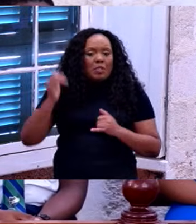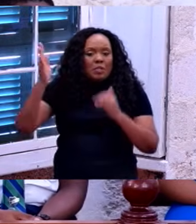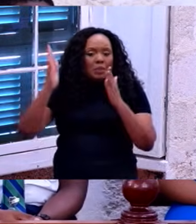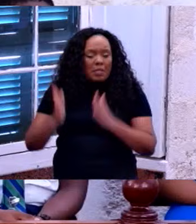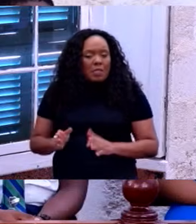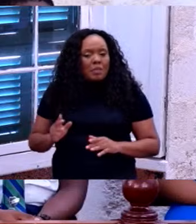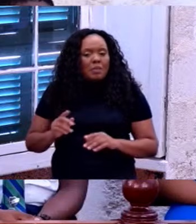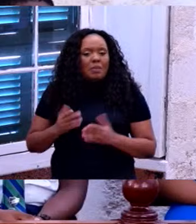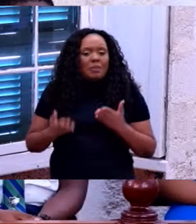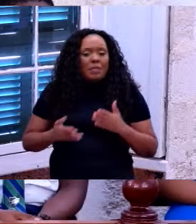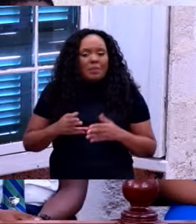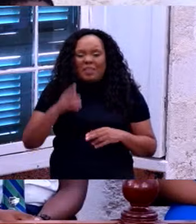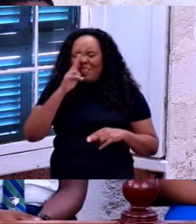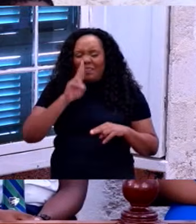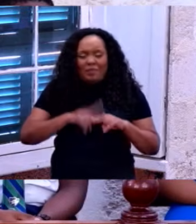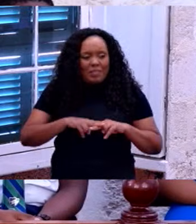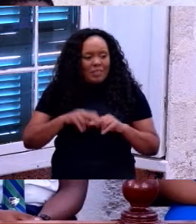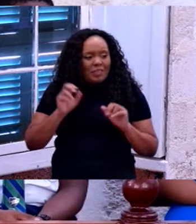speaker in Trinidad